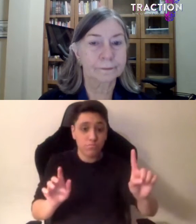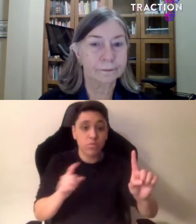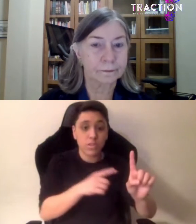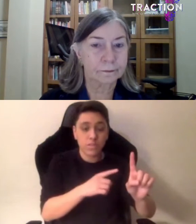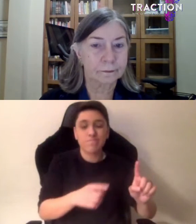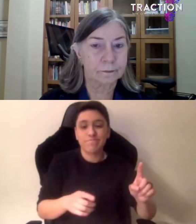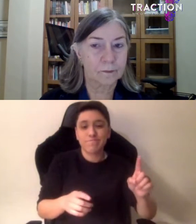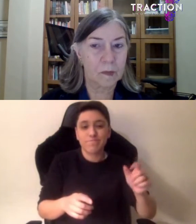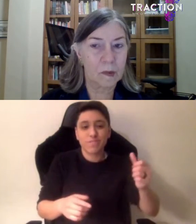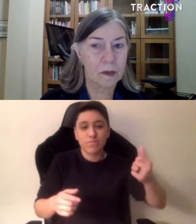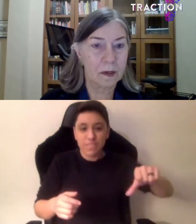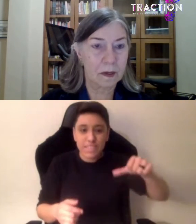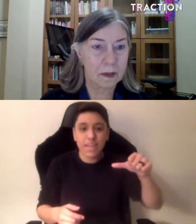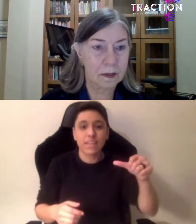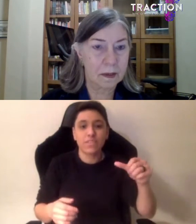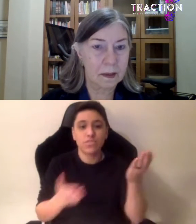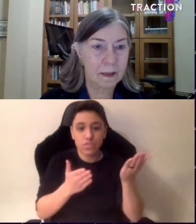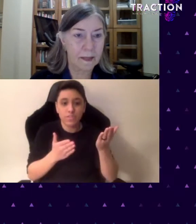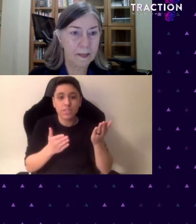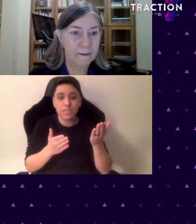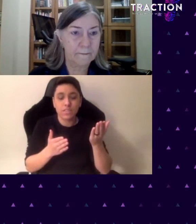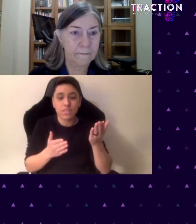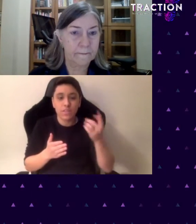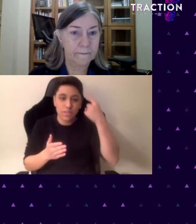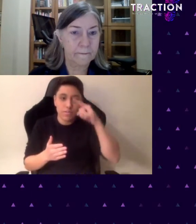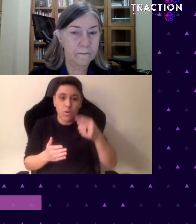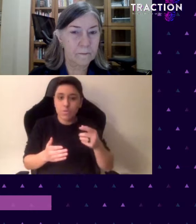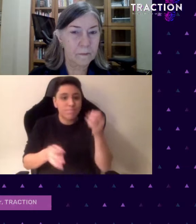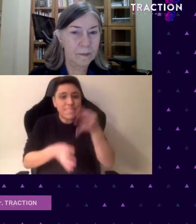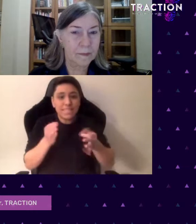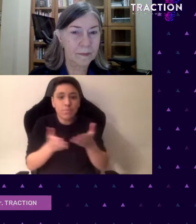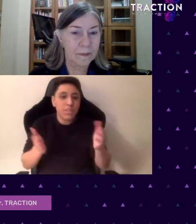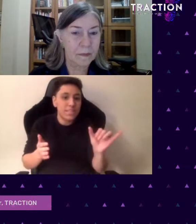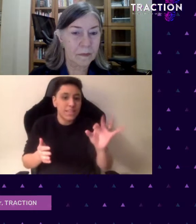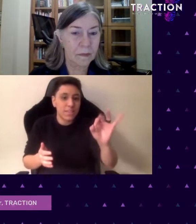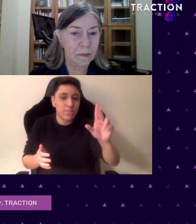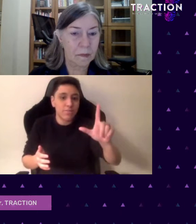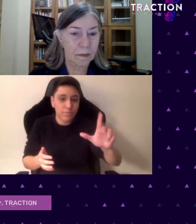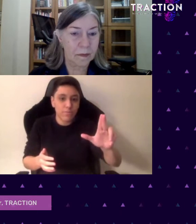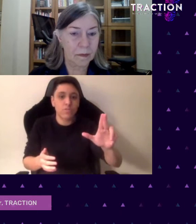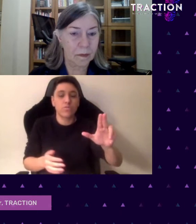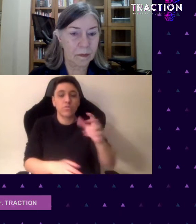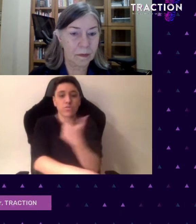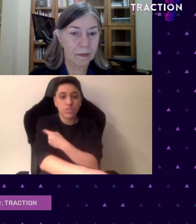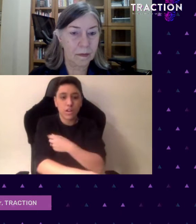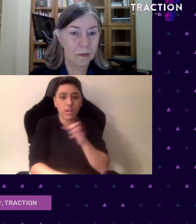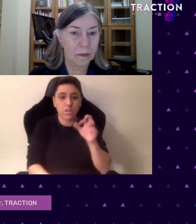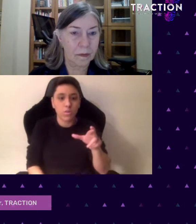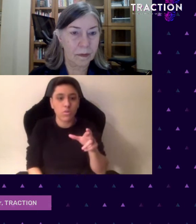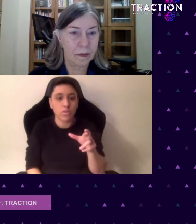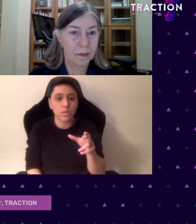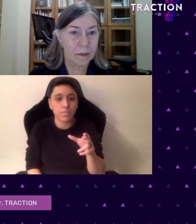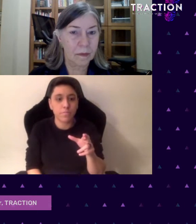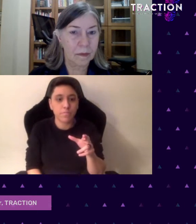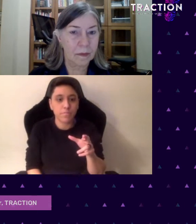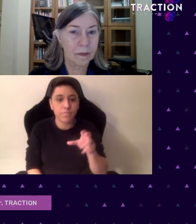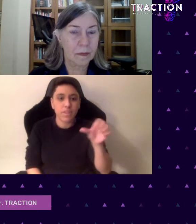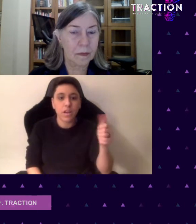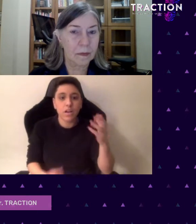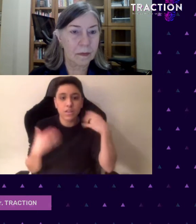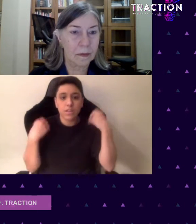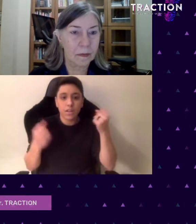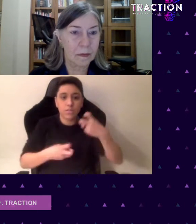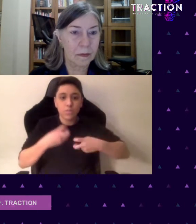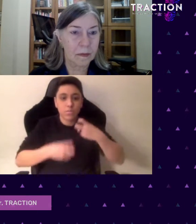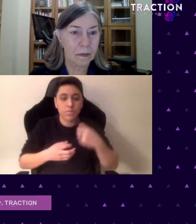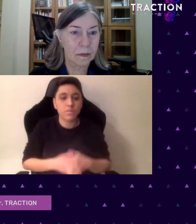like the flu or a broken arm. We've been ridiculed, embarrassed, and even assaulted by those who are sworn